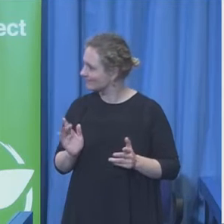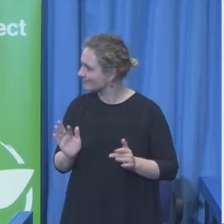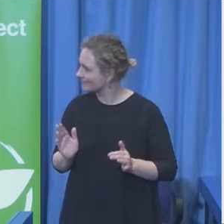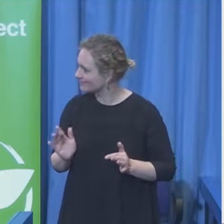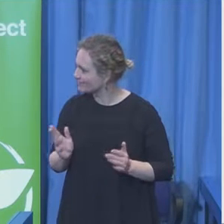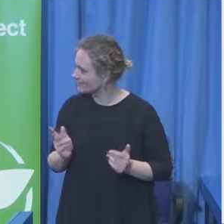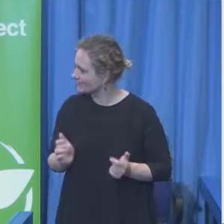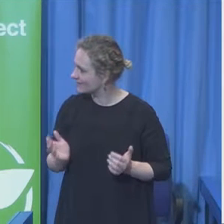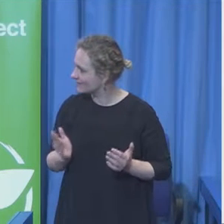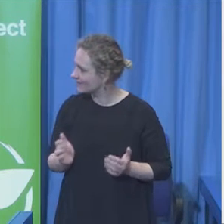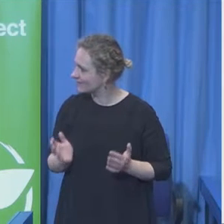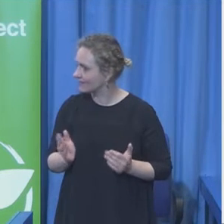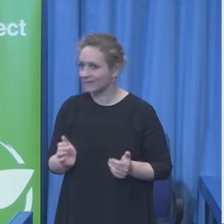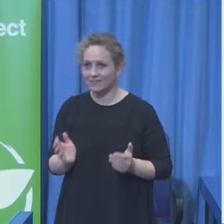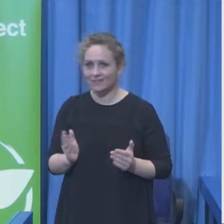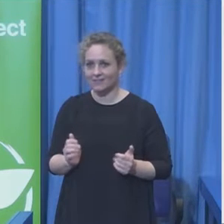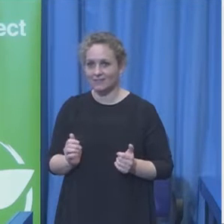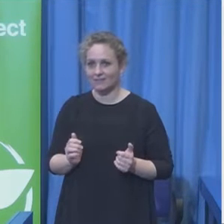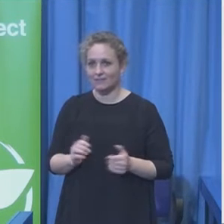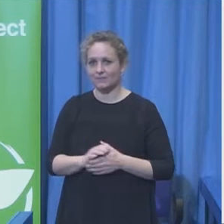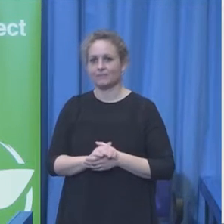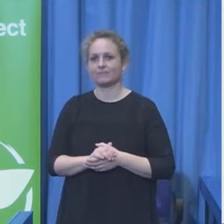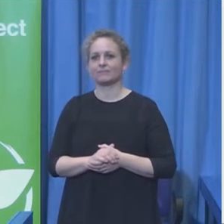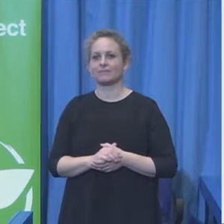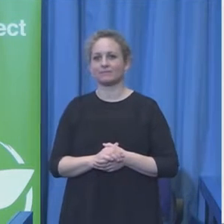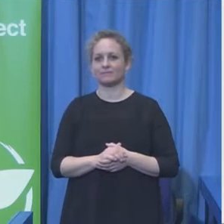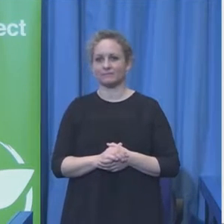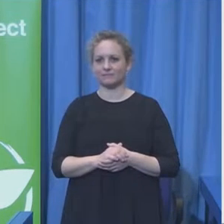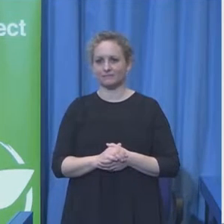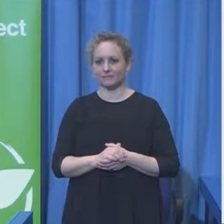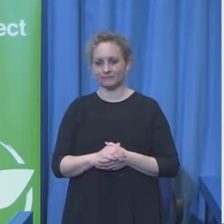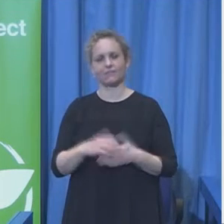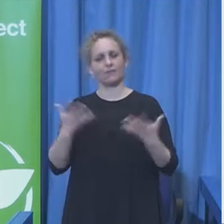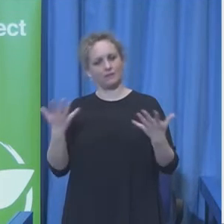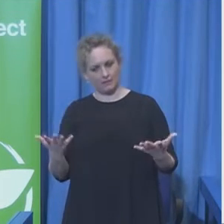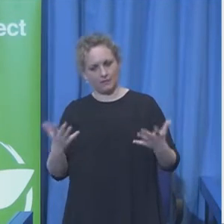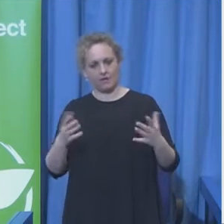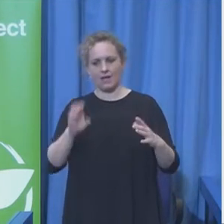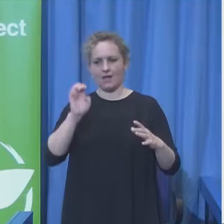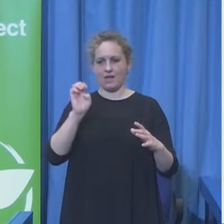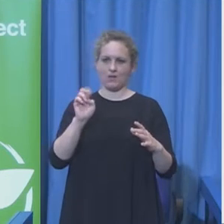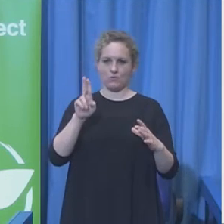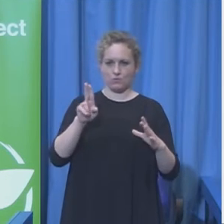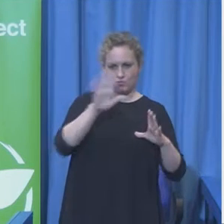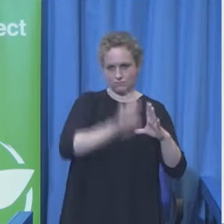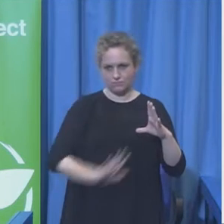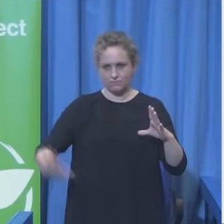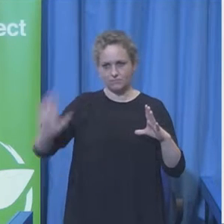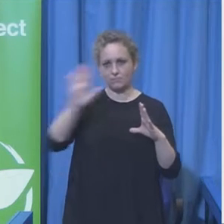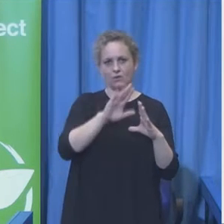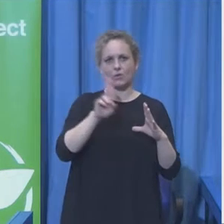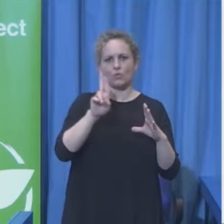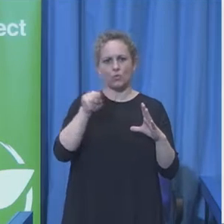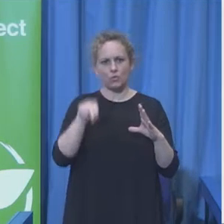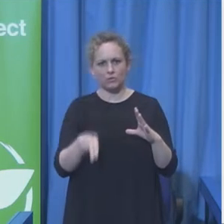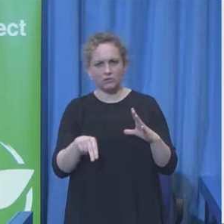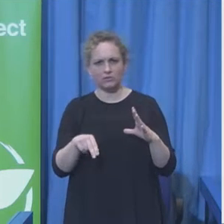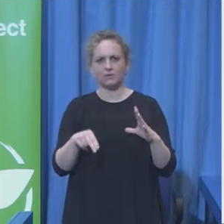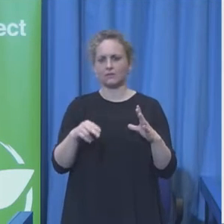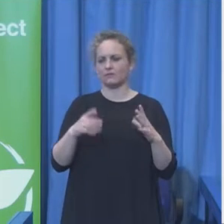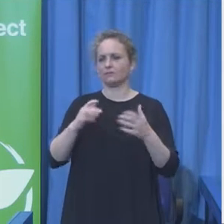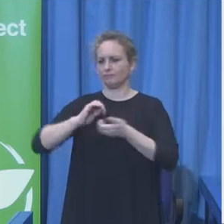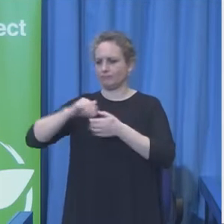states. Analysis of the efficiency of policies related to the employing persons with disabilities in the EU does